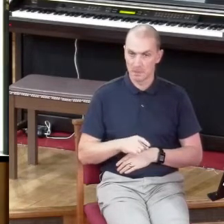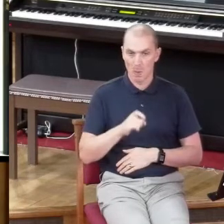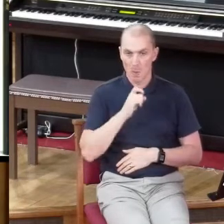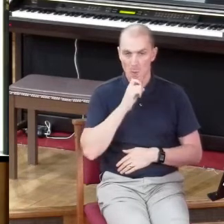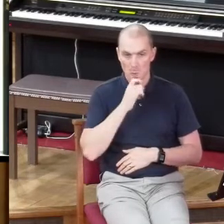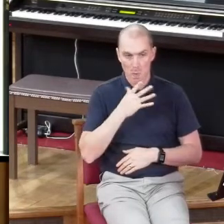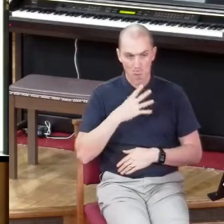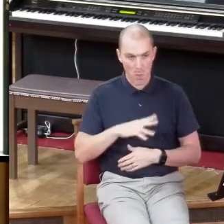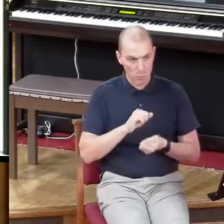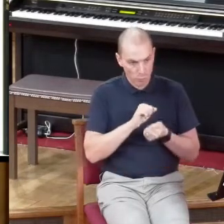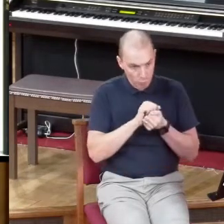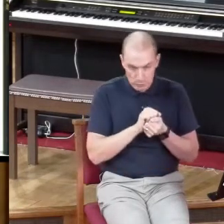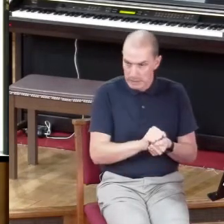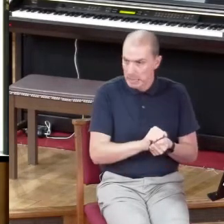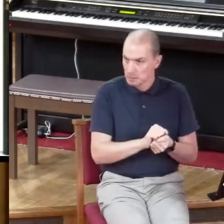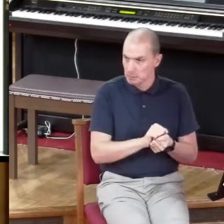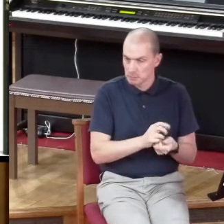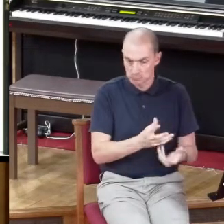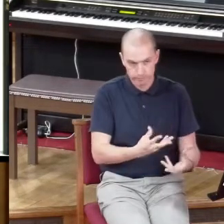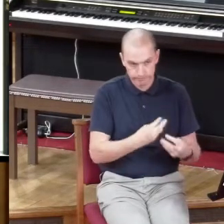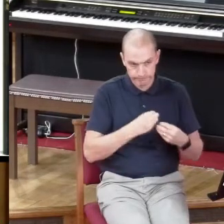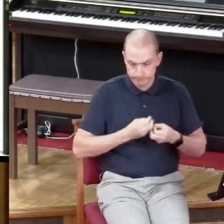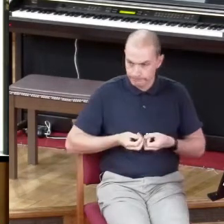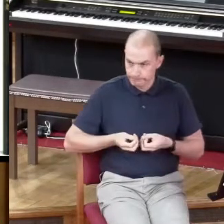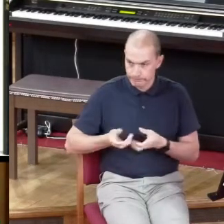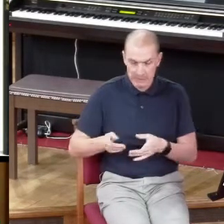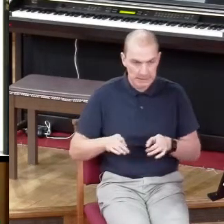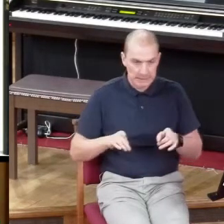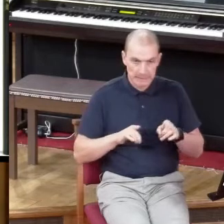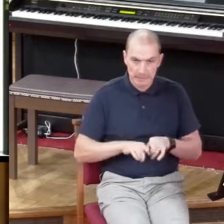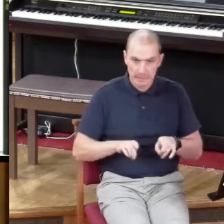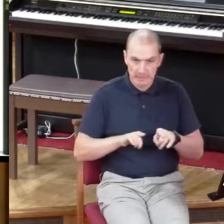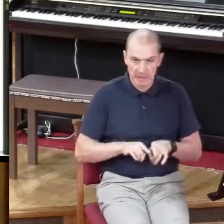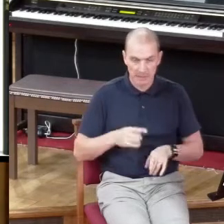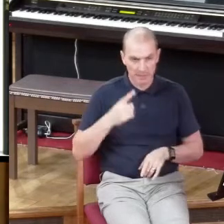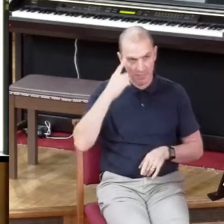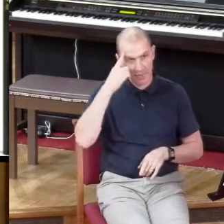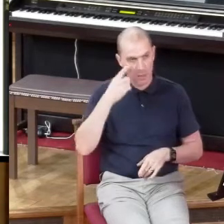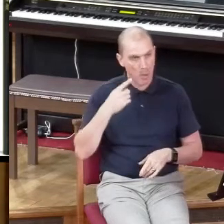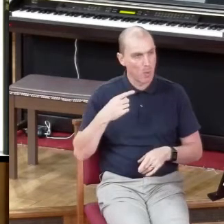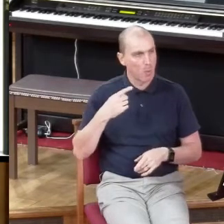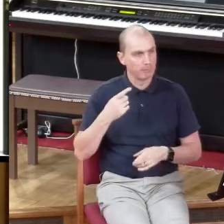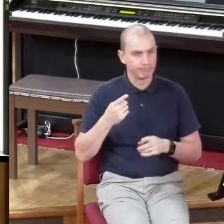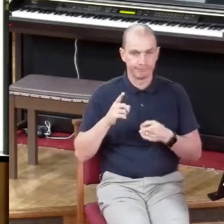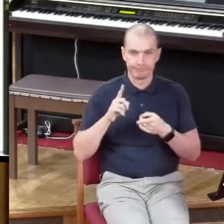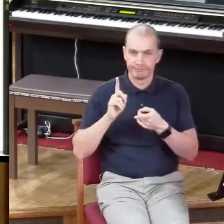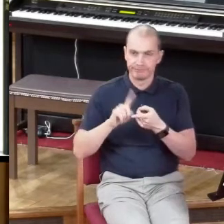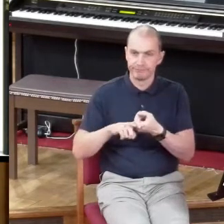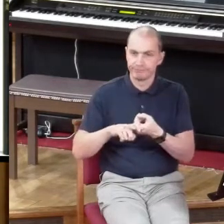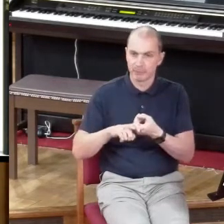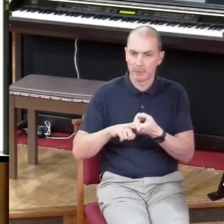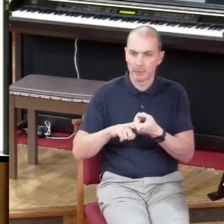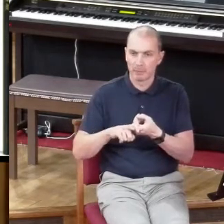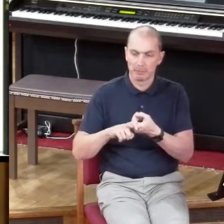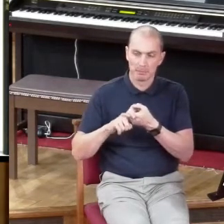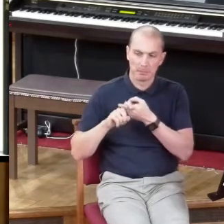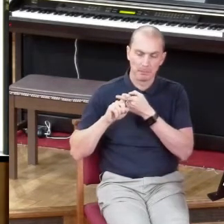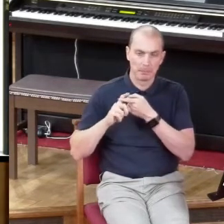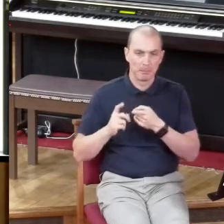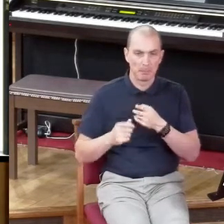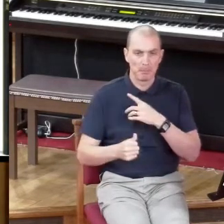apostles' teaching, they see them as living in the past. They see them as those, and I've heard this so often